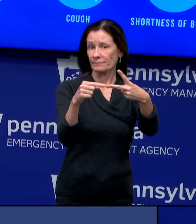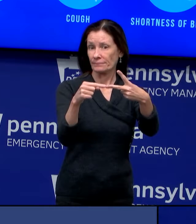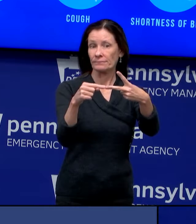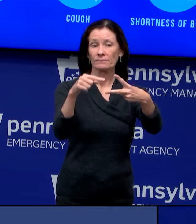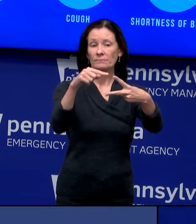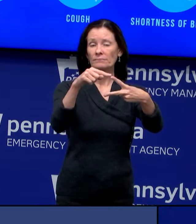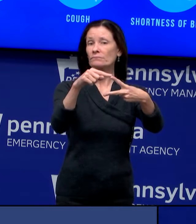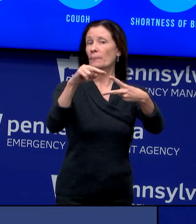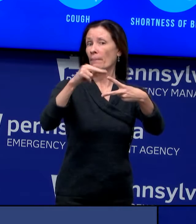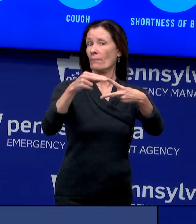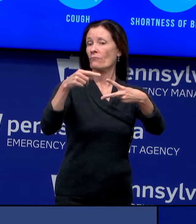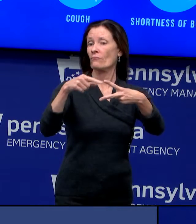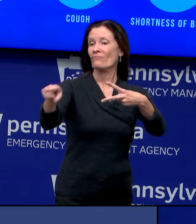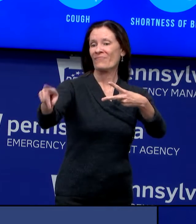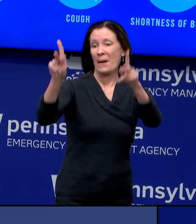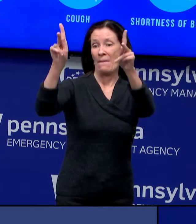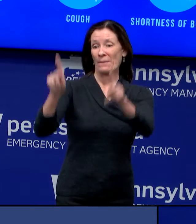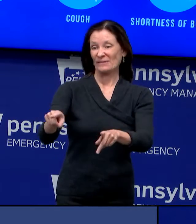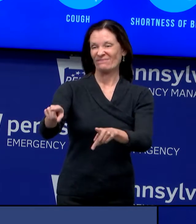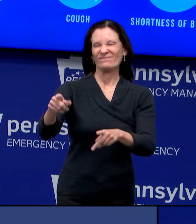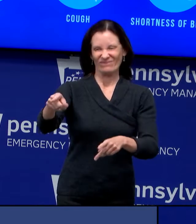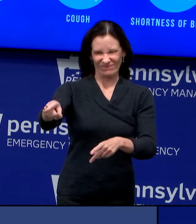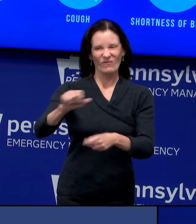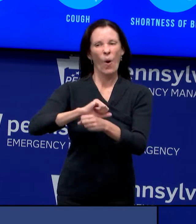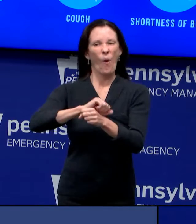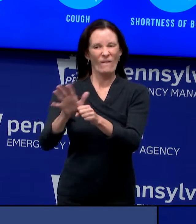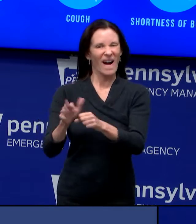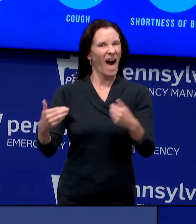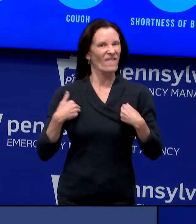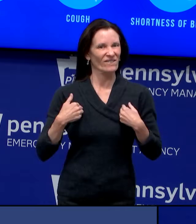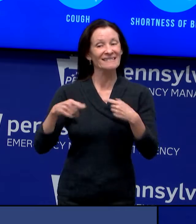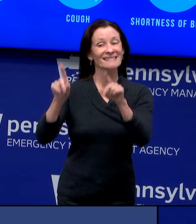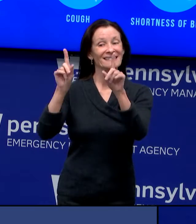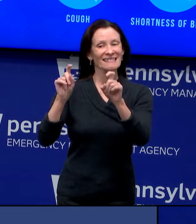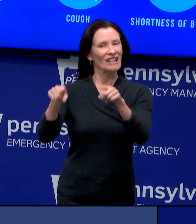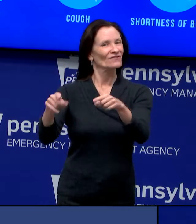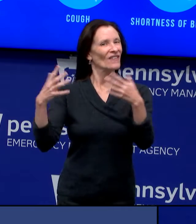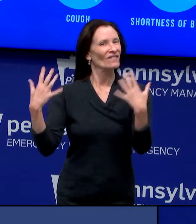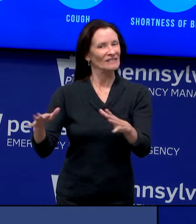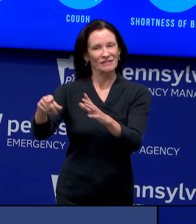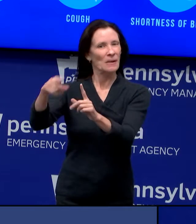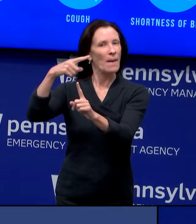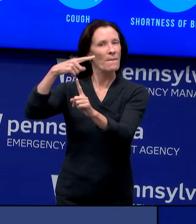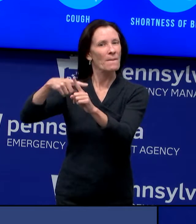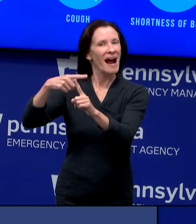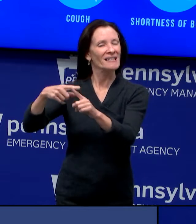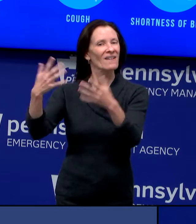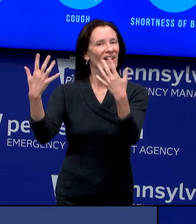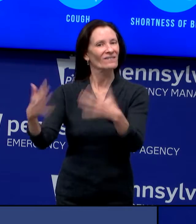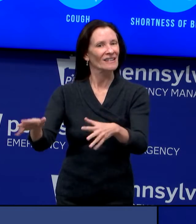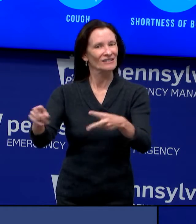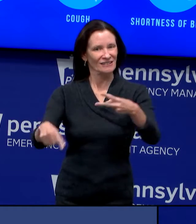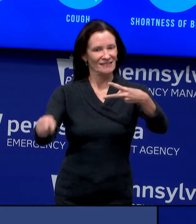for that patient for both our case counts and our death